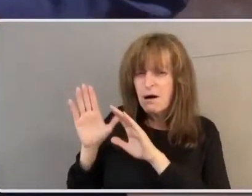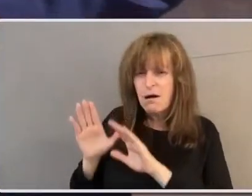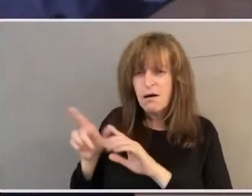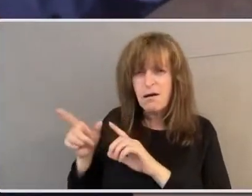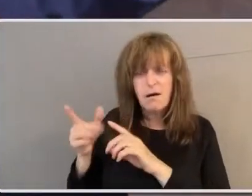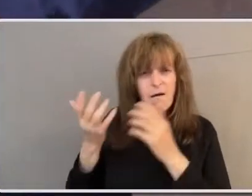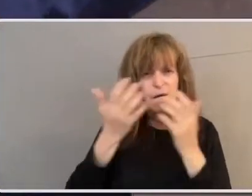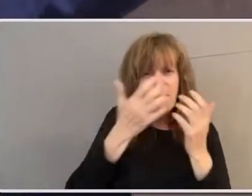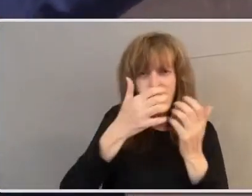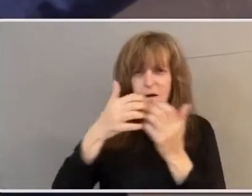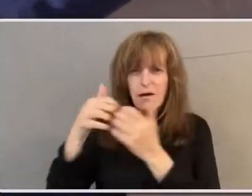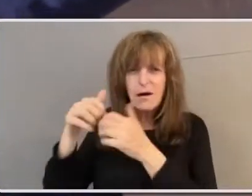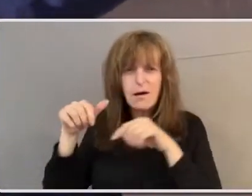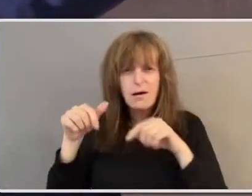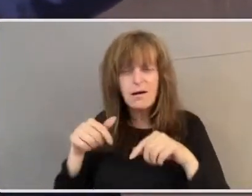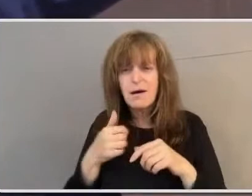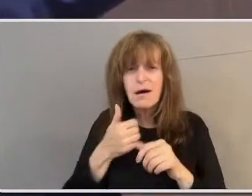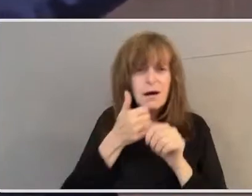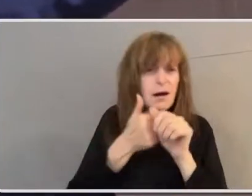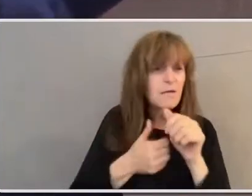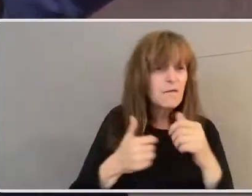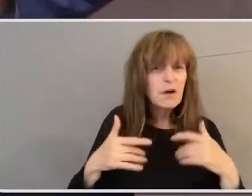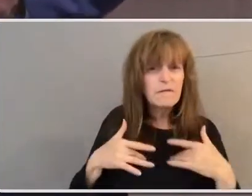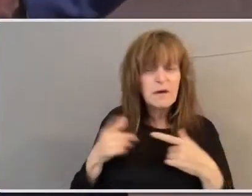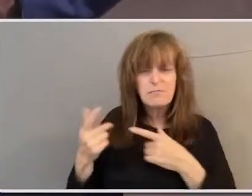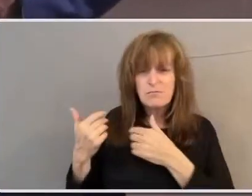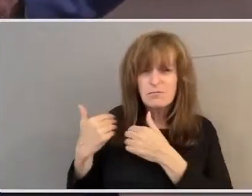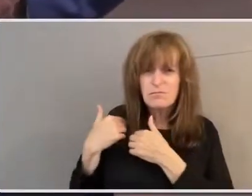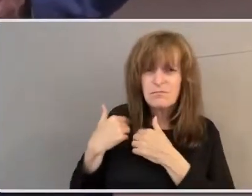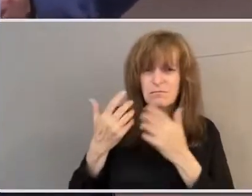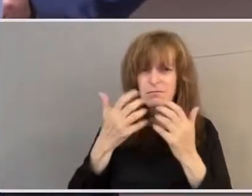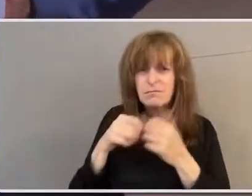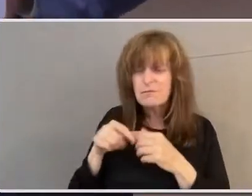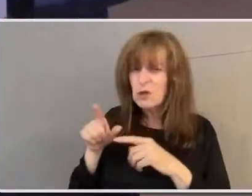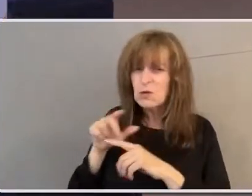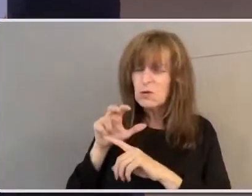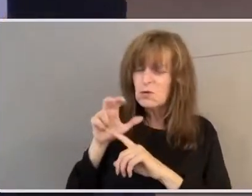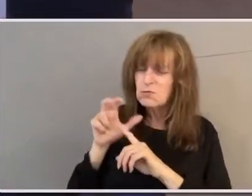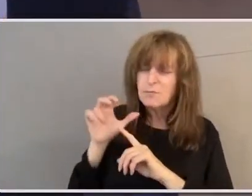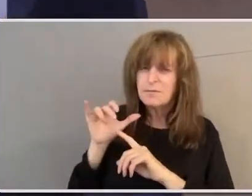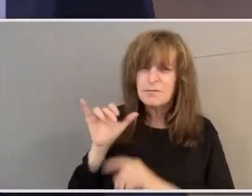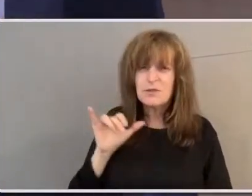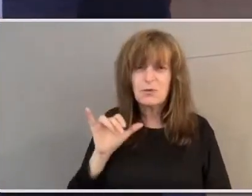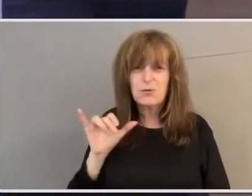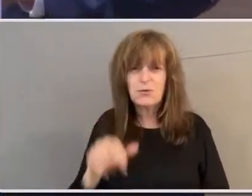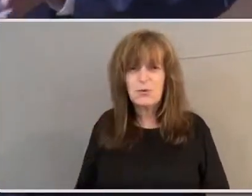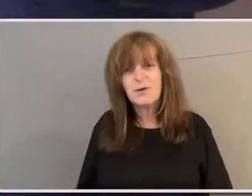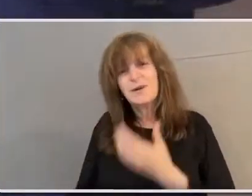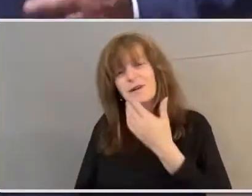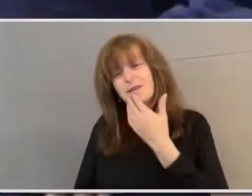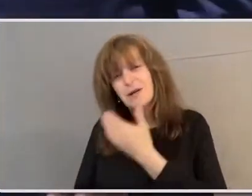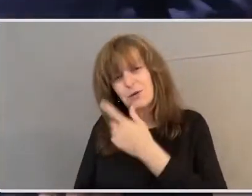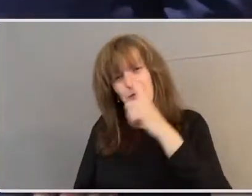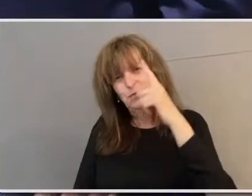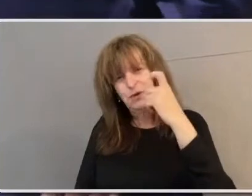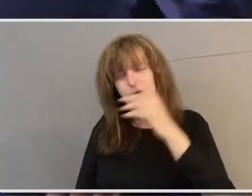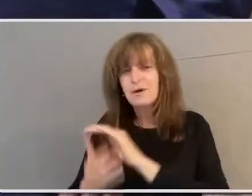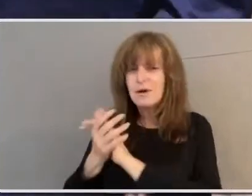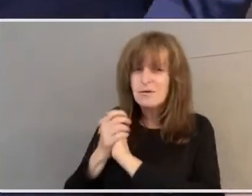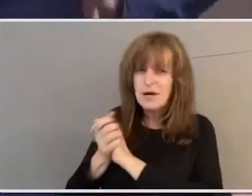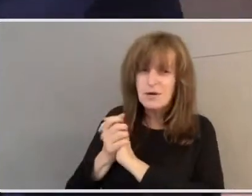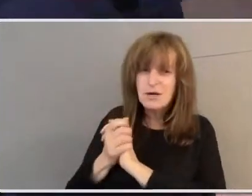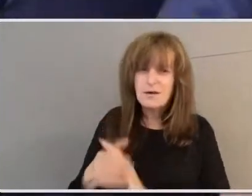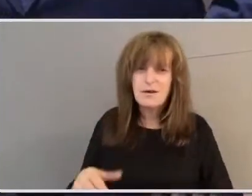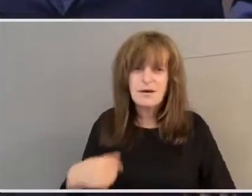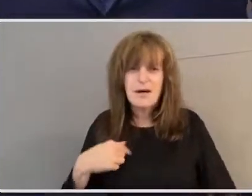So, Kara, you're a champion too. Thank you. Thank you, Premier. Congratulations. Thank you. And I'll be stepping out in the crowd, saying hello to everyone,